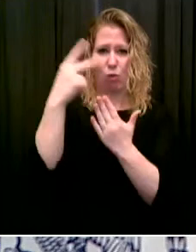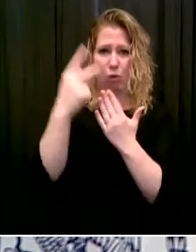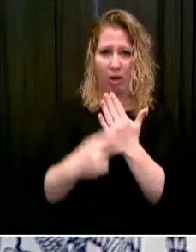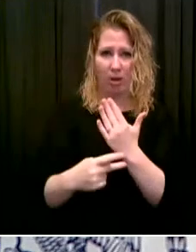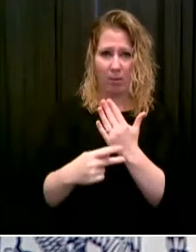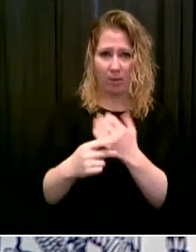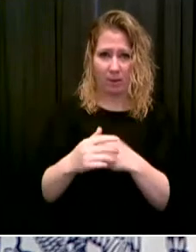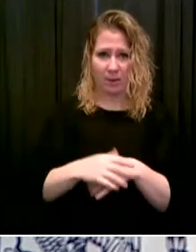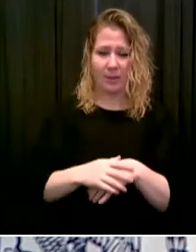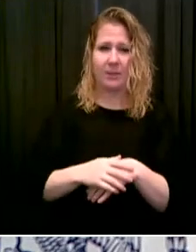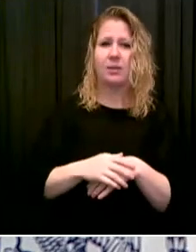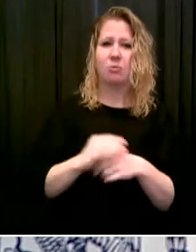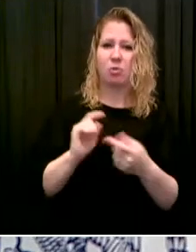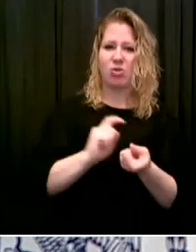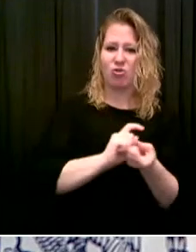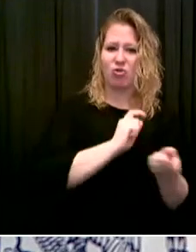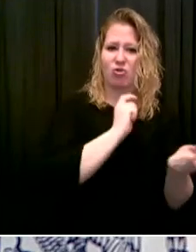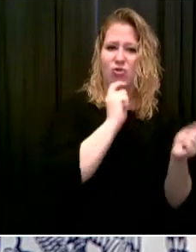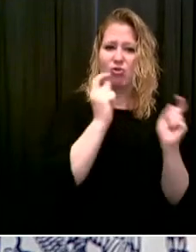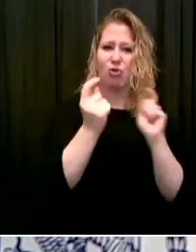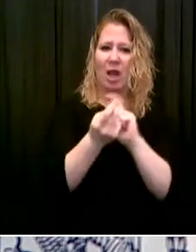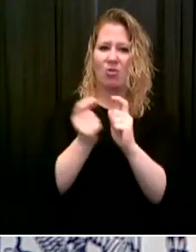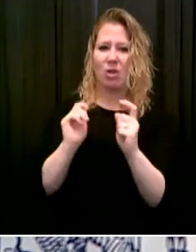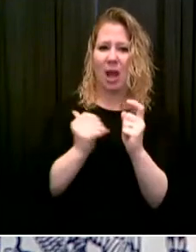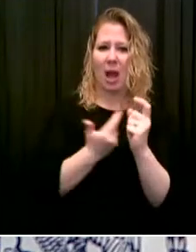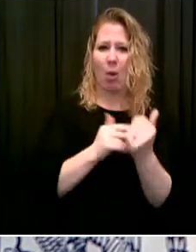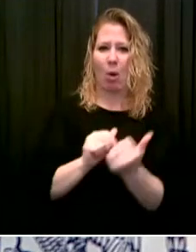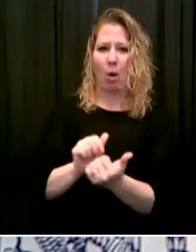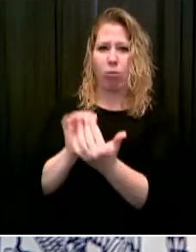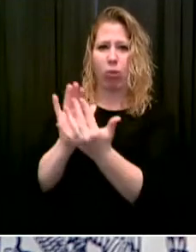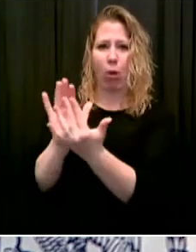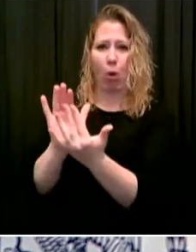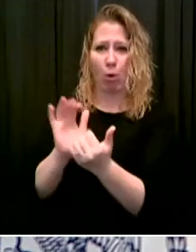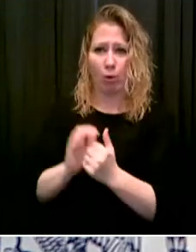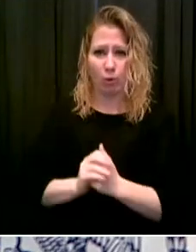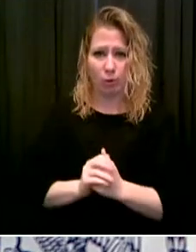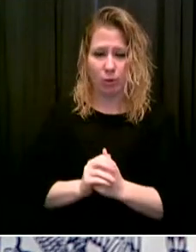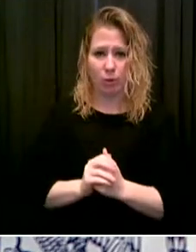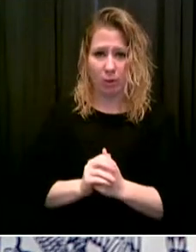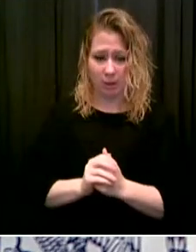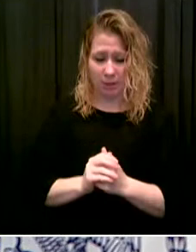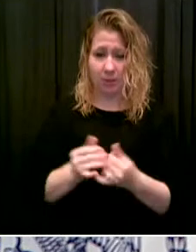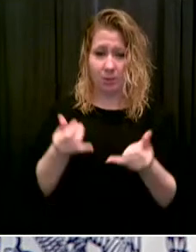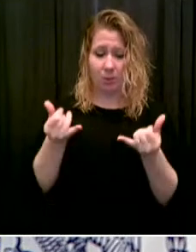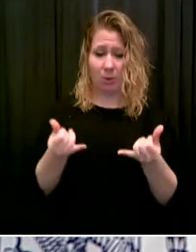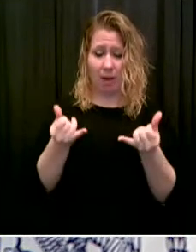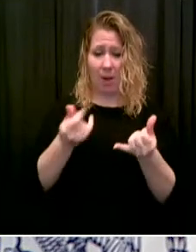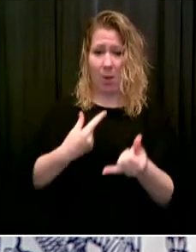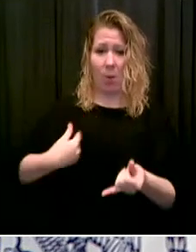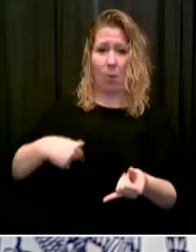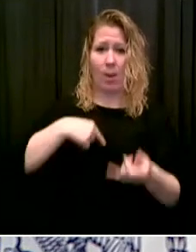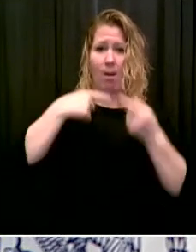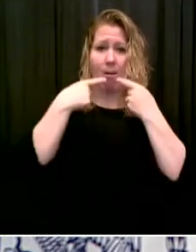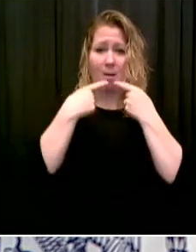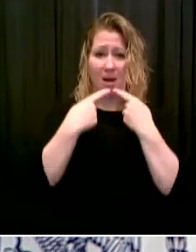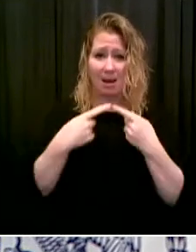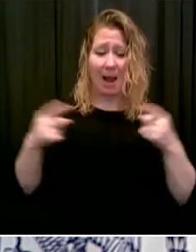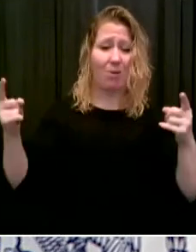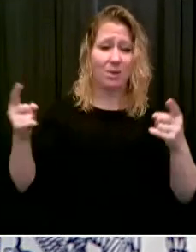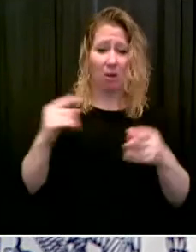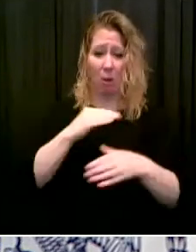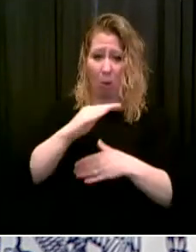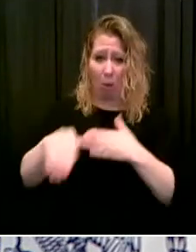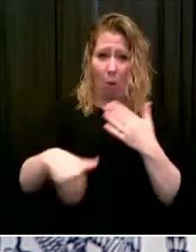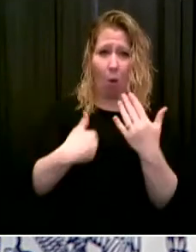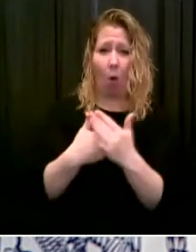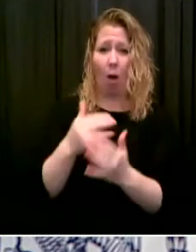orientation. It is a strategic shift to declare throughout the entire NYPD and the entire city that the focus needs